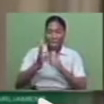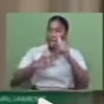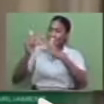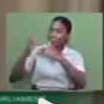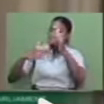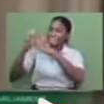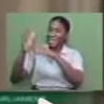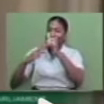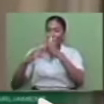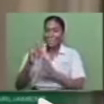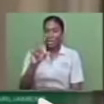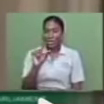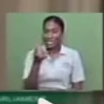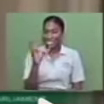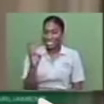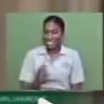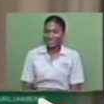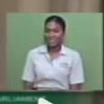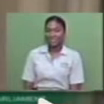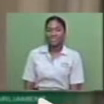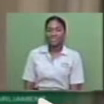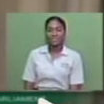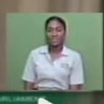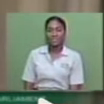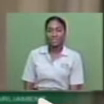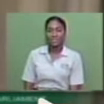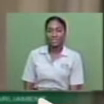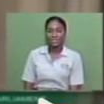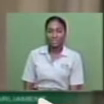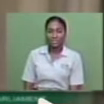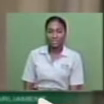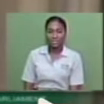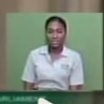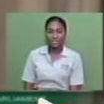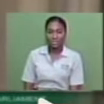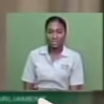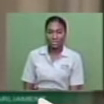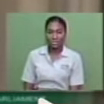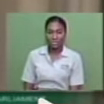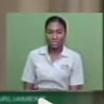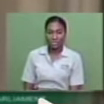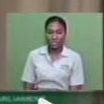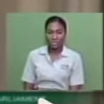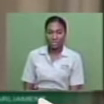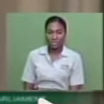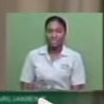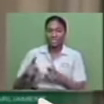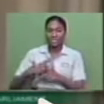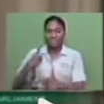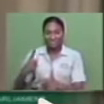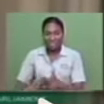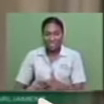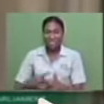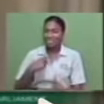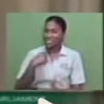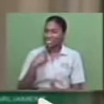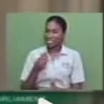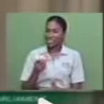2016, which would place the law within the exemptions for the Income Tax Act brought in